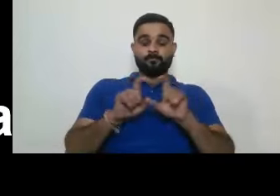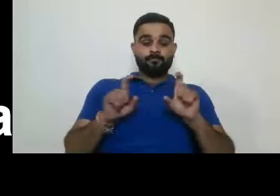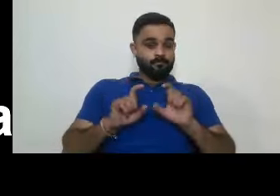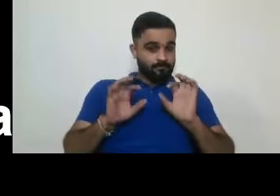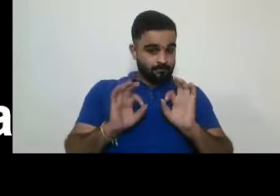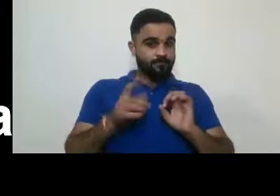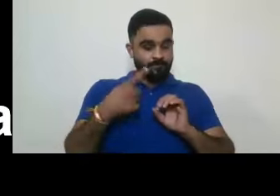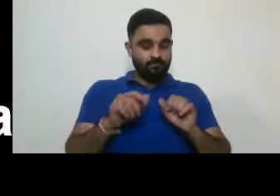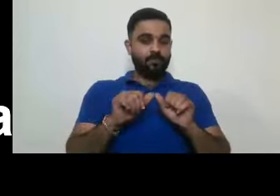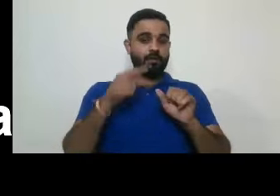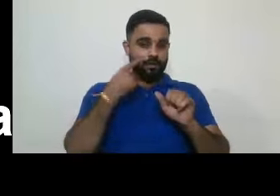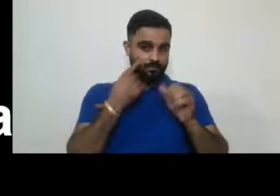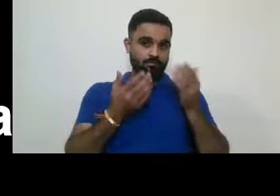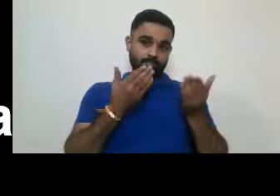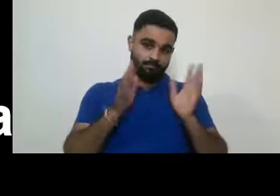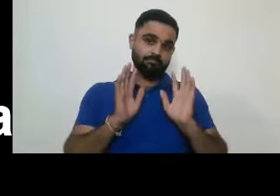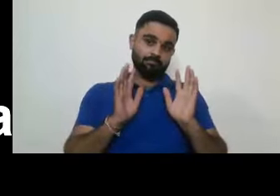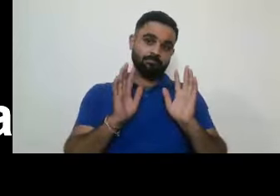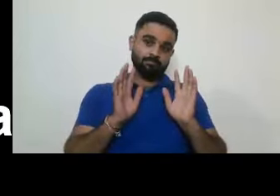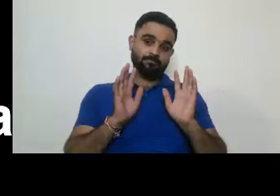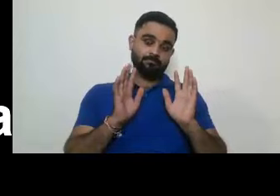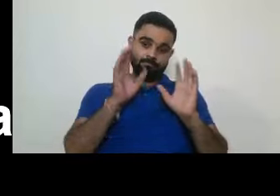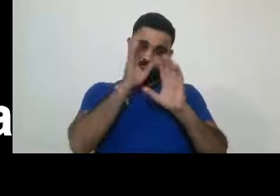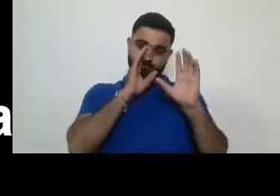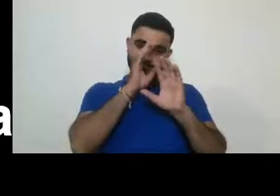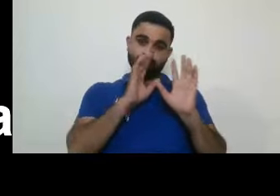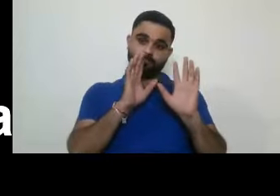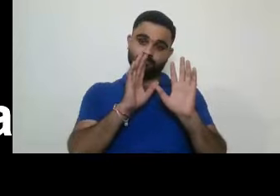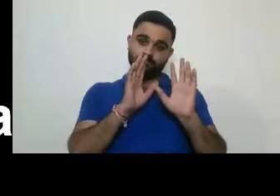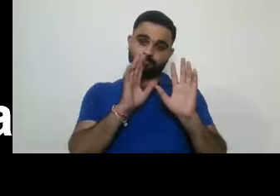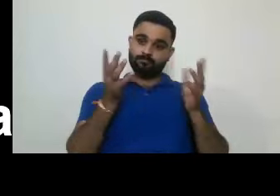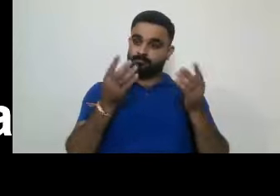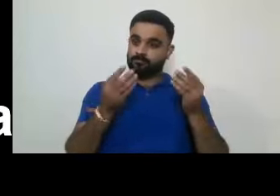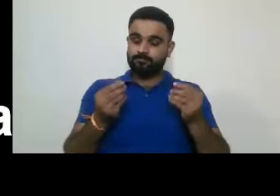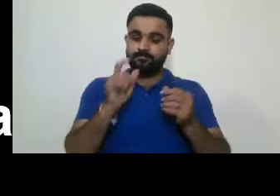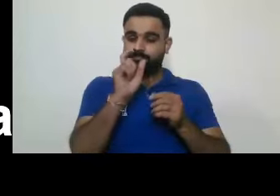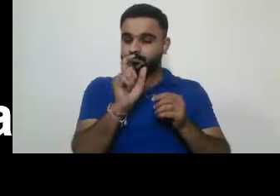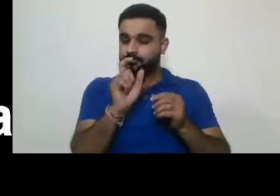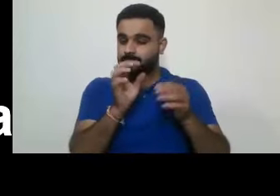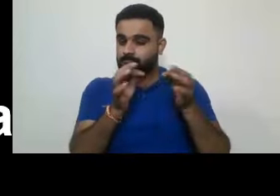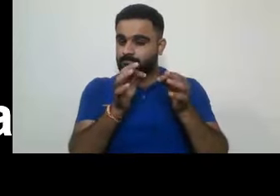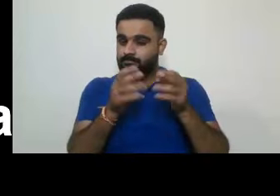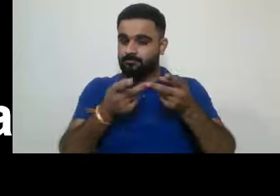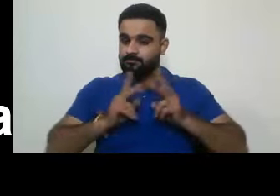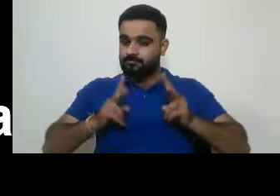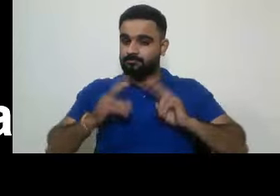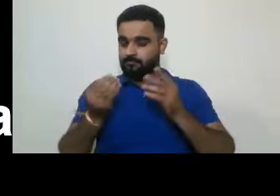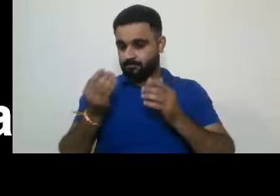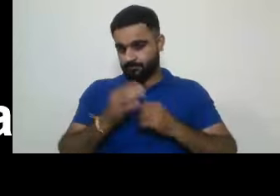important. Yes, AI can be confusing because it hallucinates. That's the word they say when it gives incorrect responses